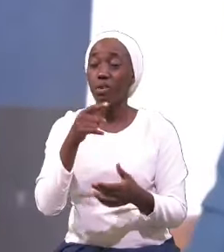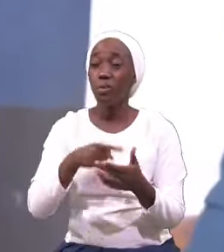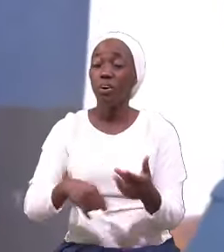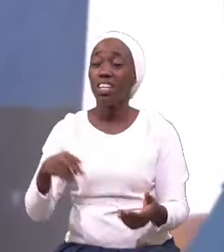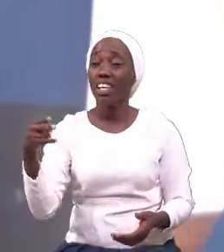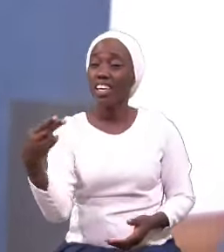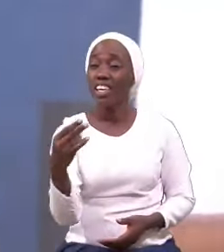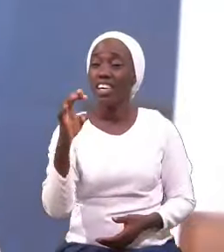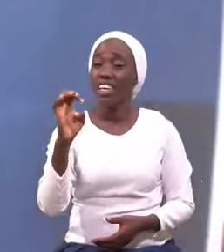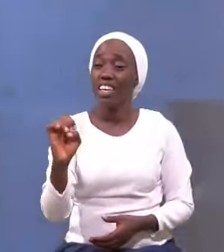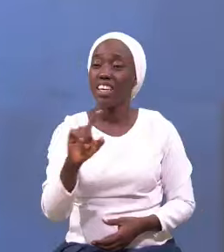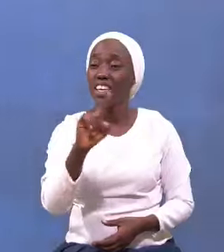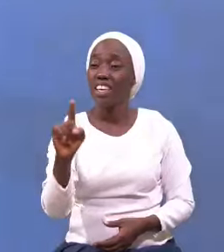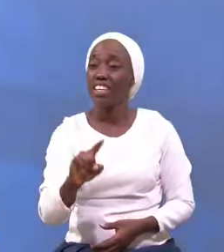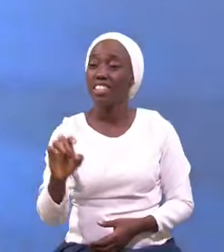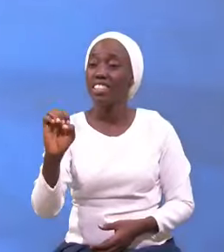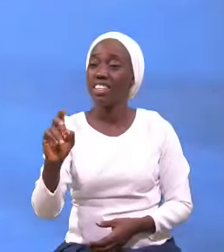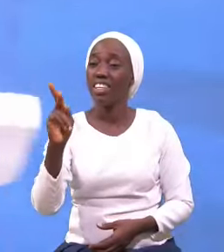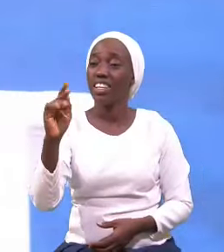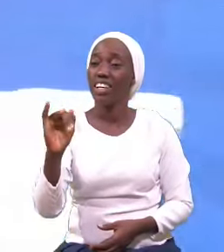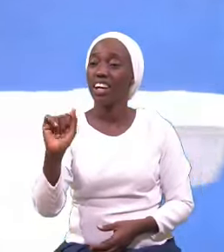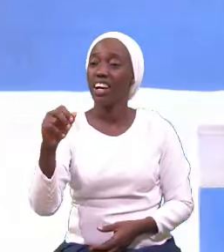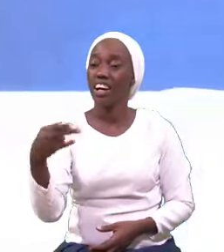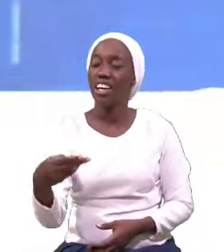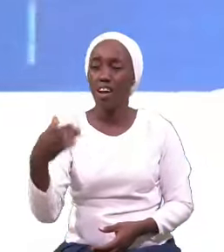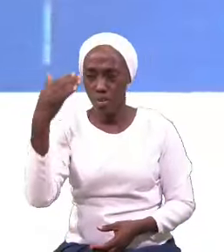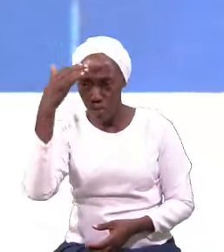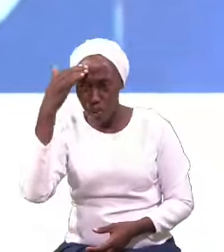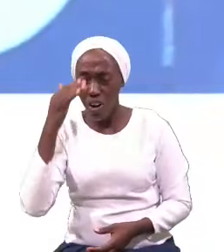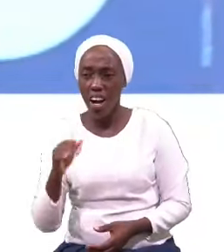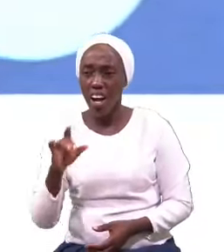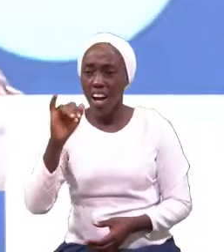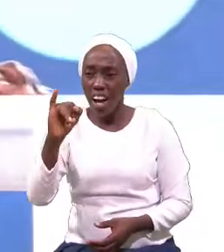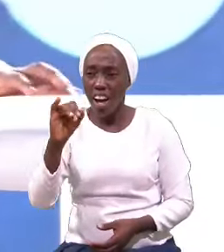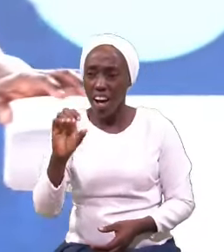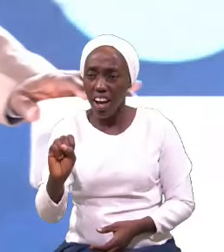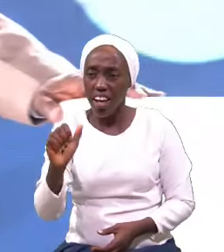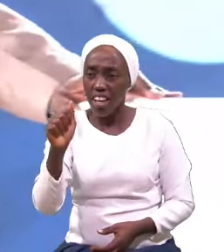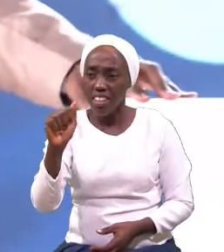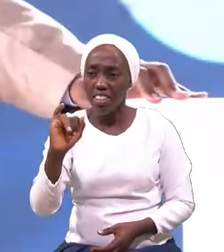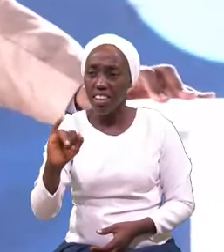realized. And Isaiah came to him and said, Ezekiel,